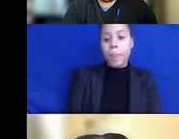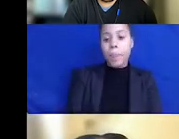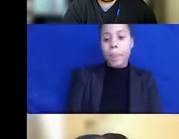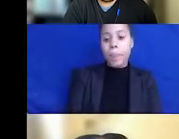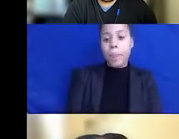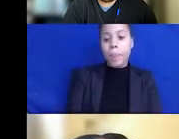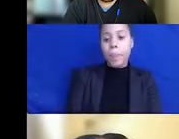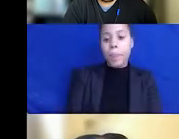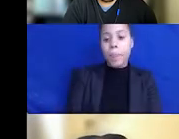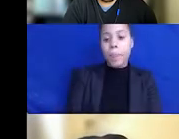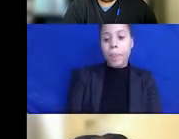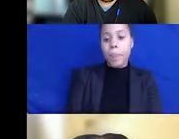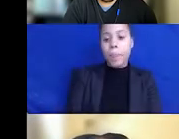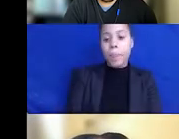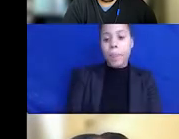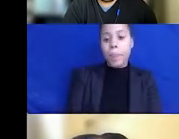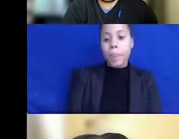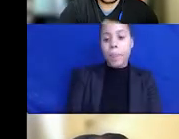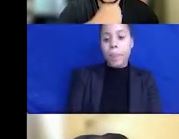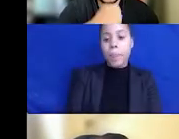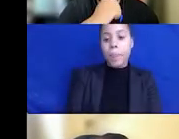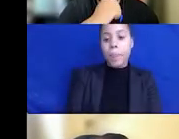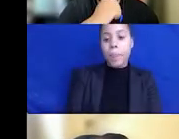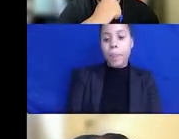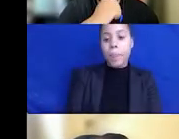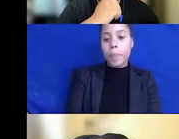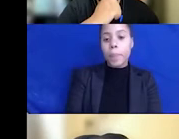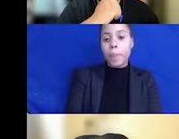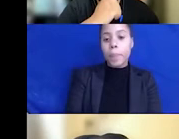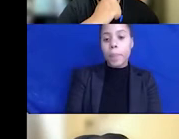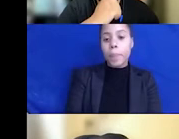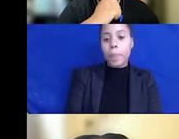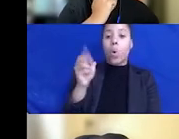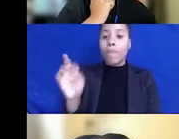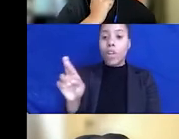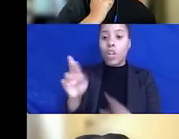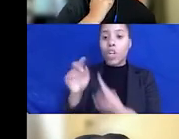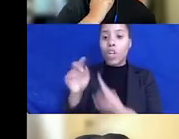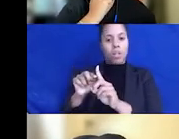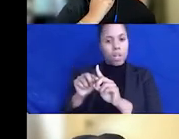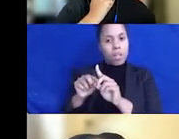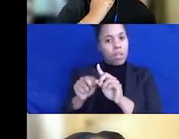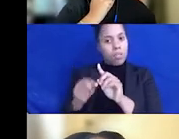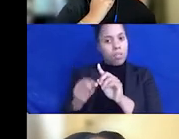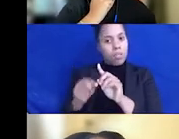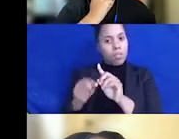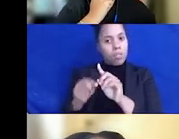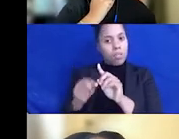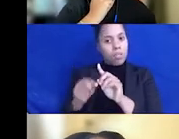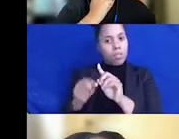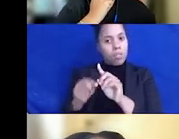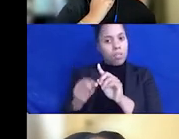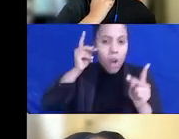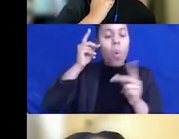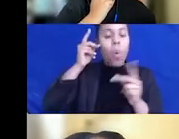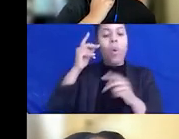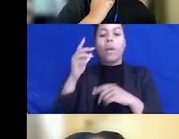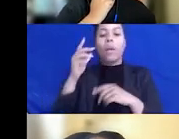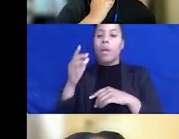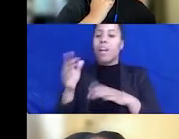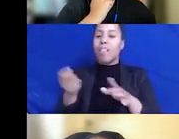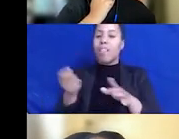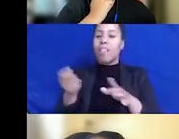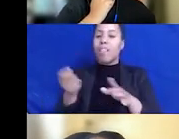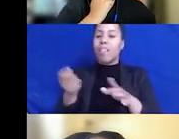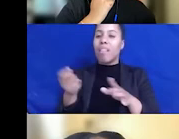that Hoover, who was increasingly paranoid and a little out of control, more than a little out of control, had been